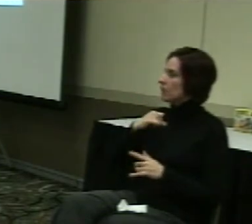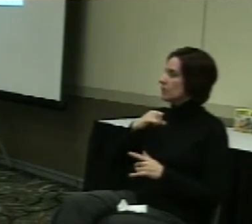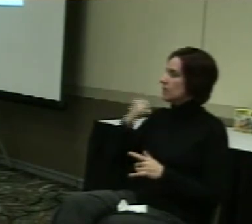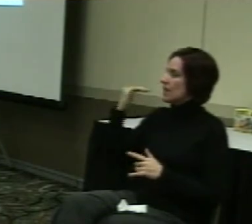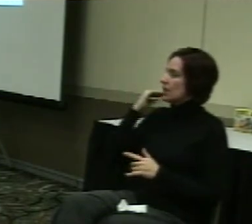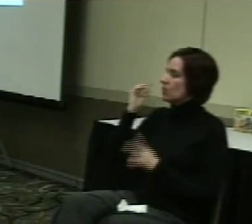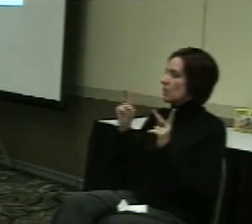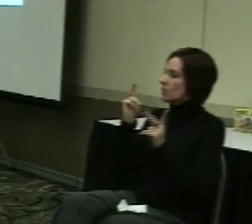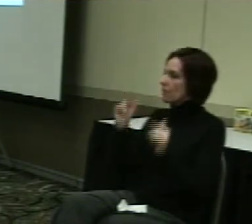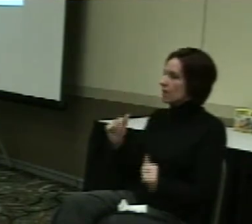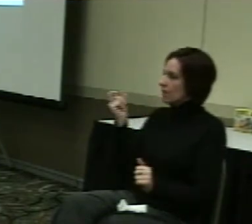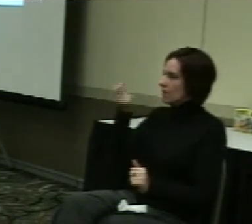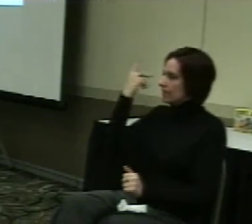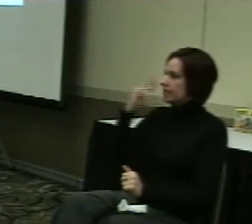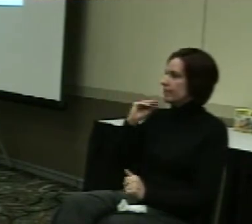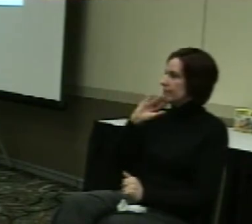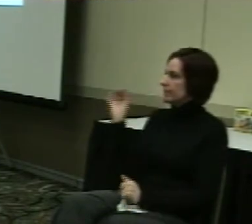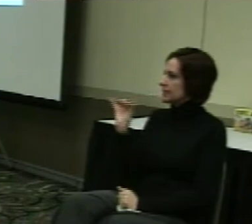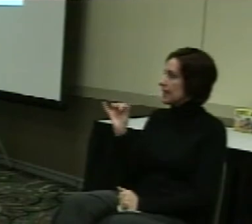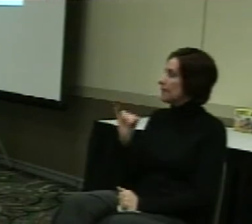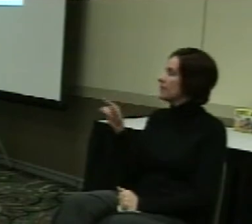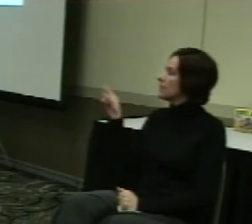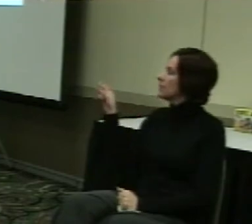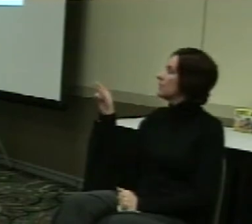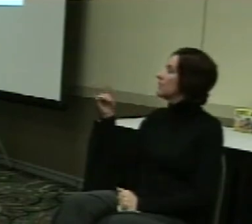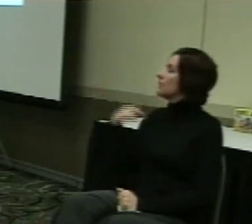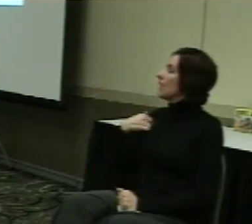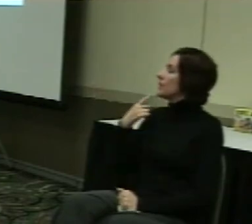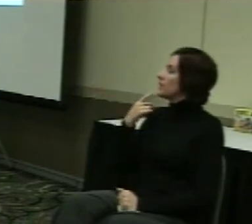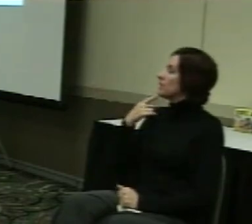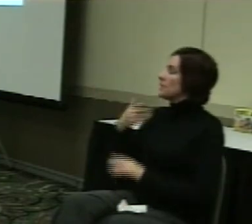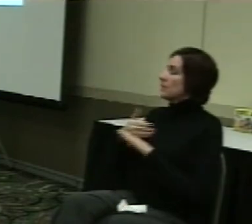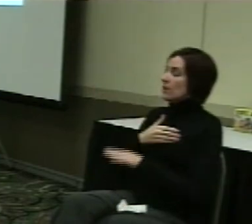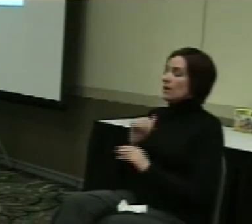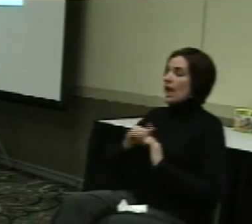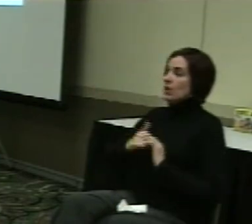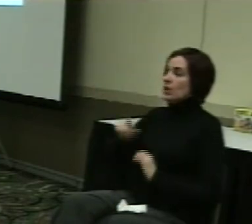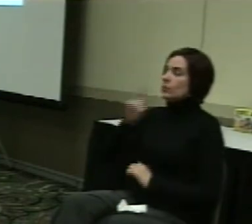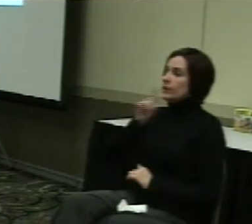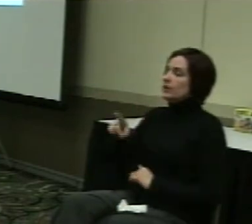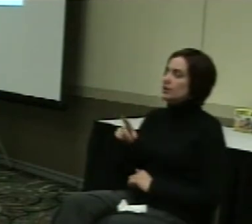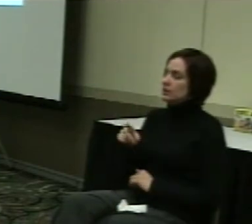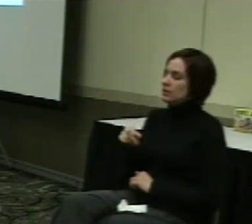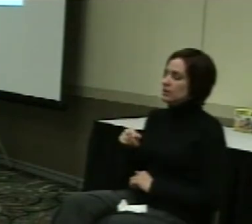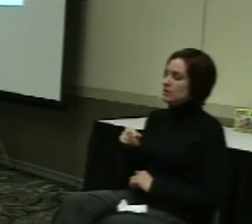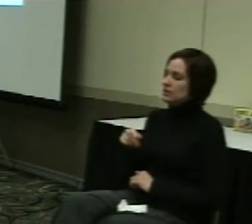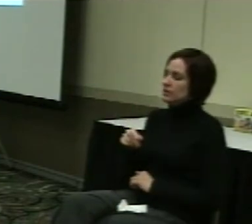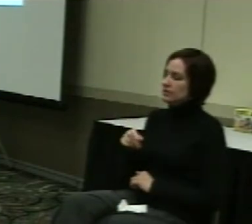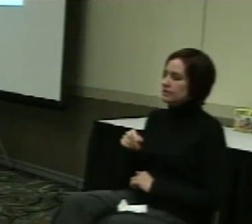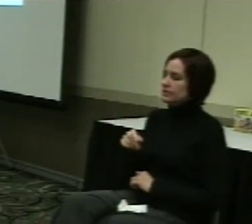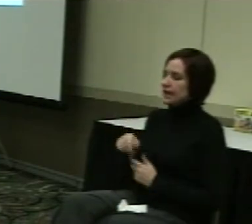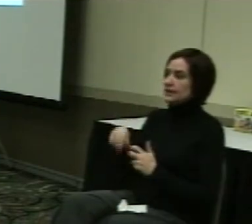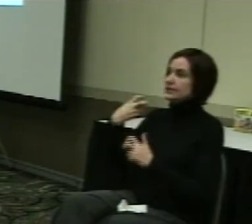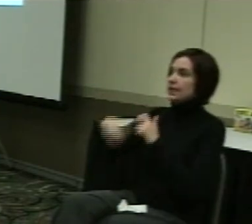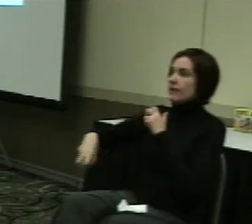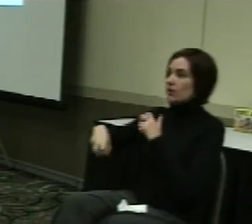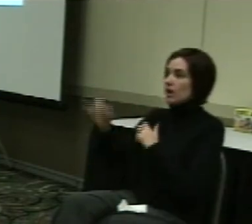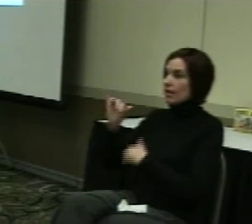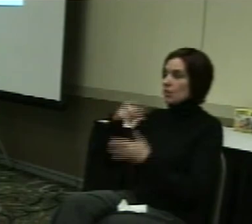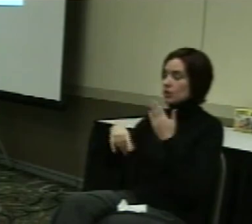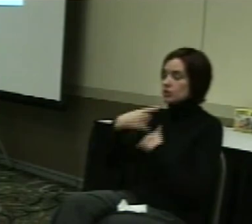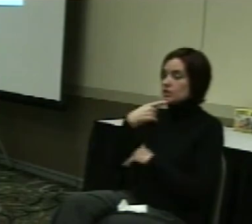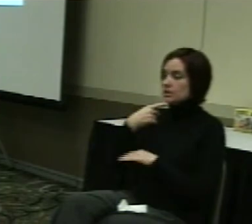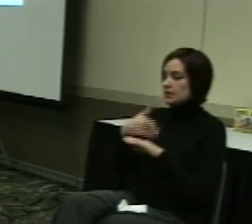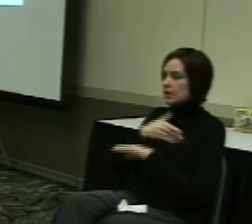know people can relate. Well, I was just kind of saying how it's really difficult, like you were saying before, of